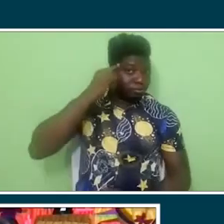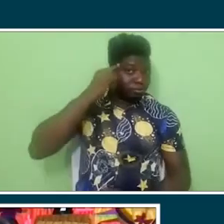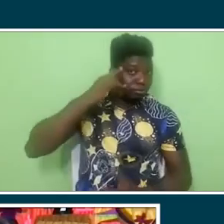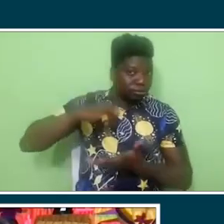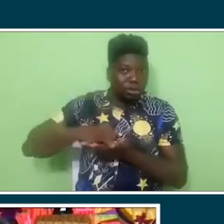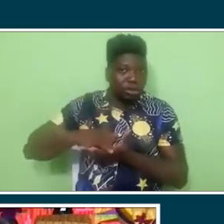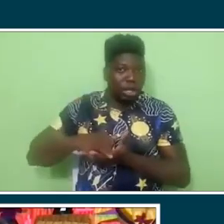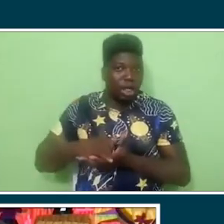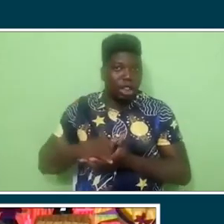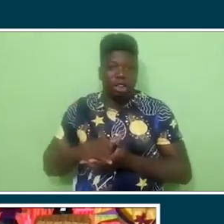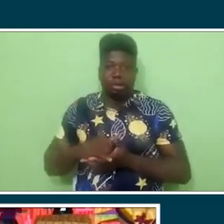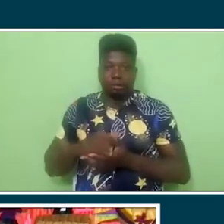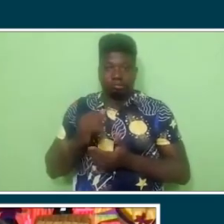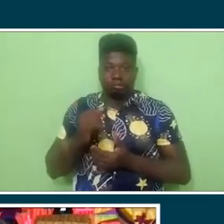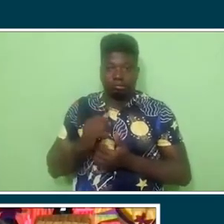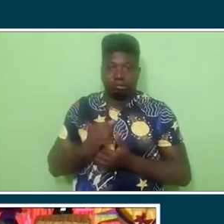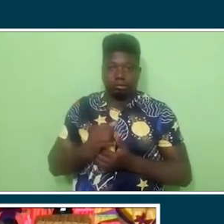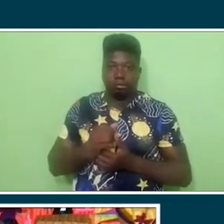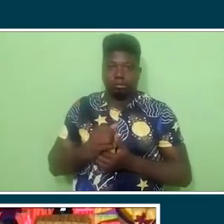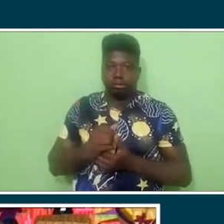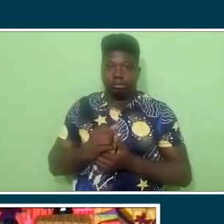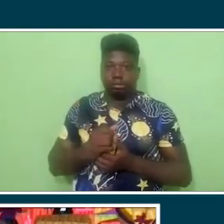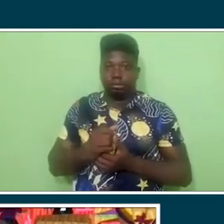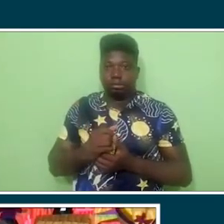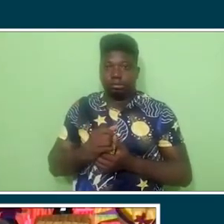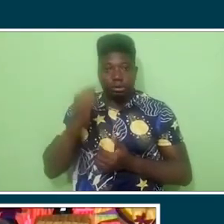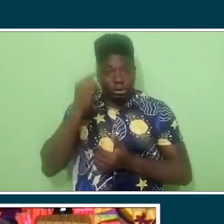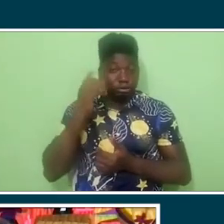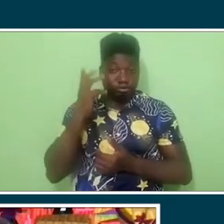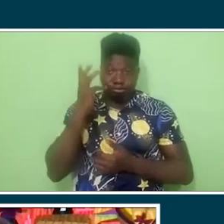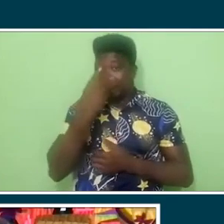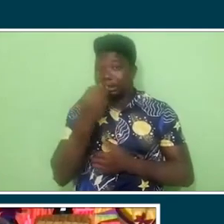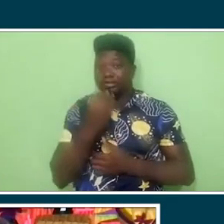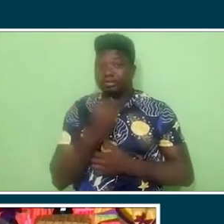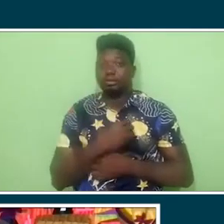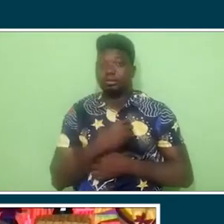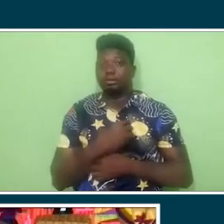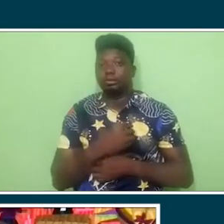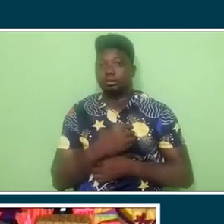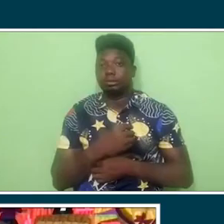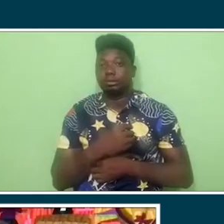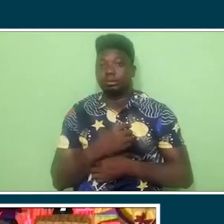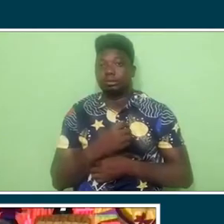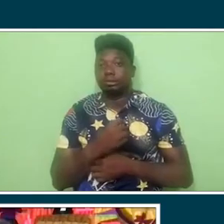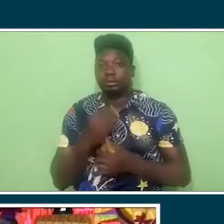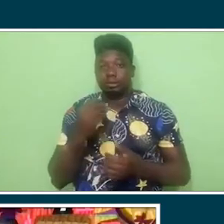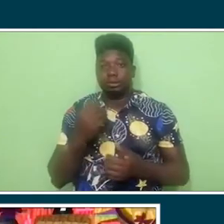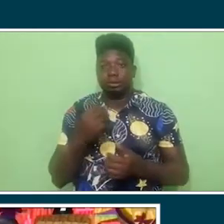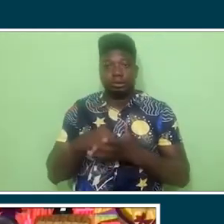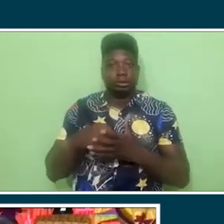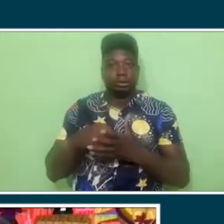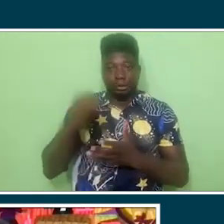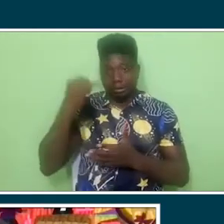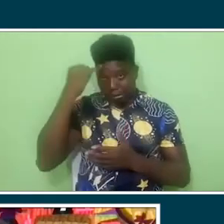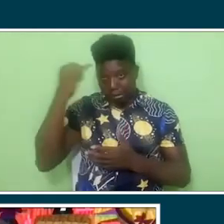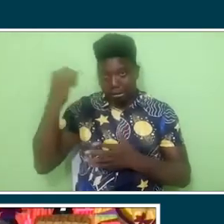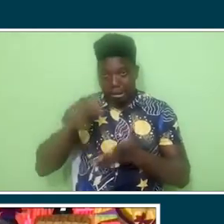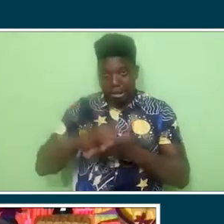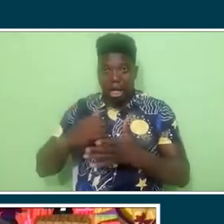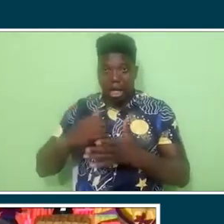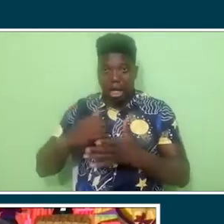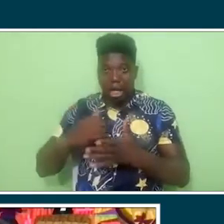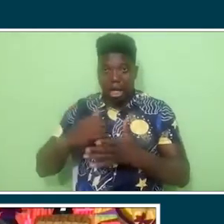image to hold as we sit in this. Is that idea that what we're working to